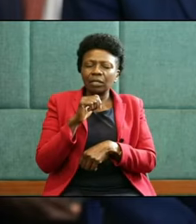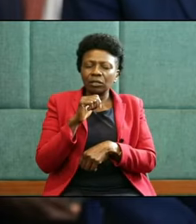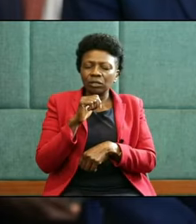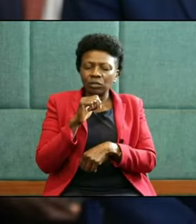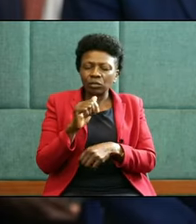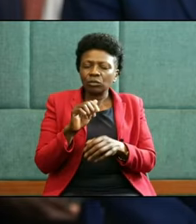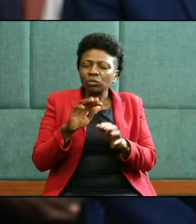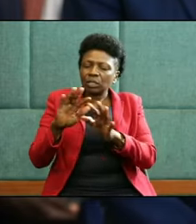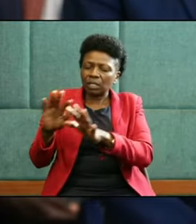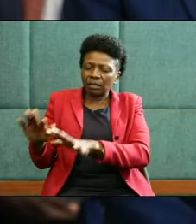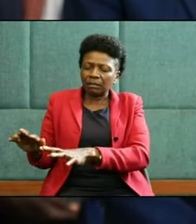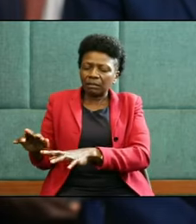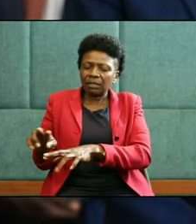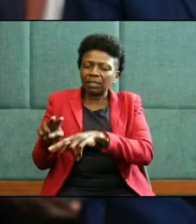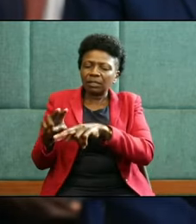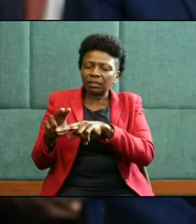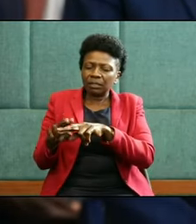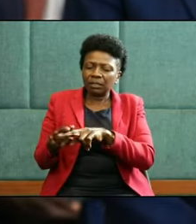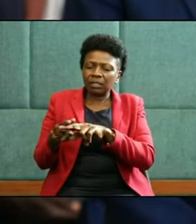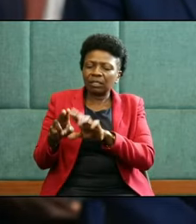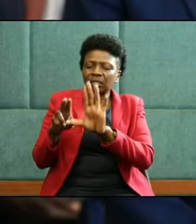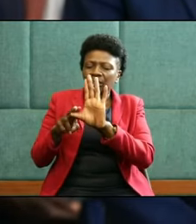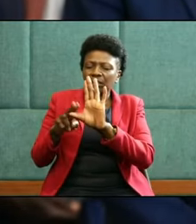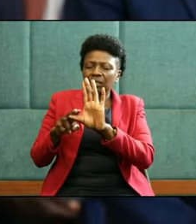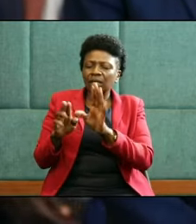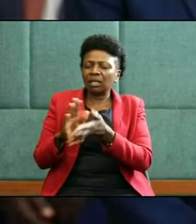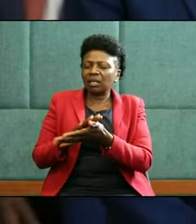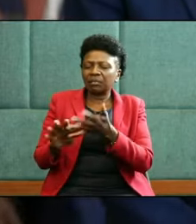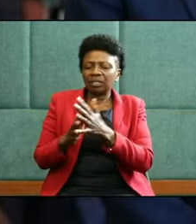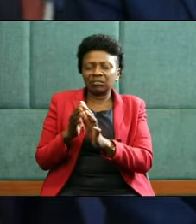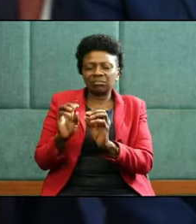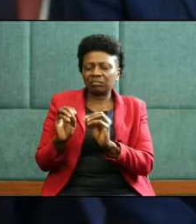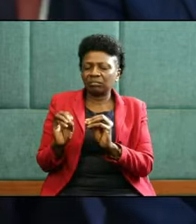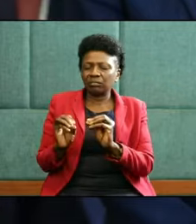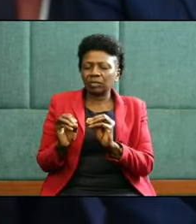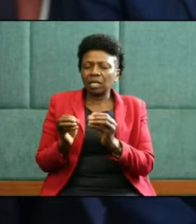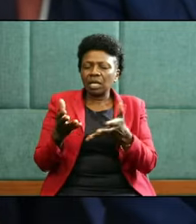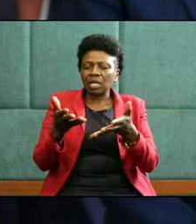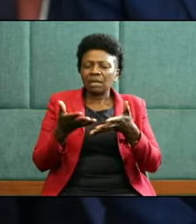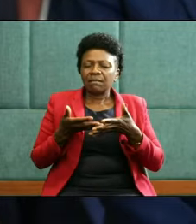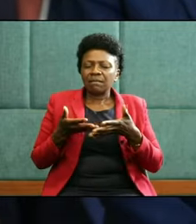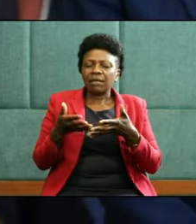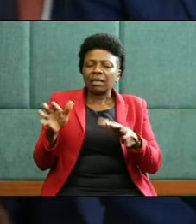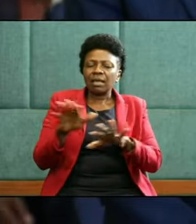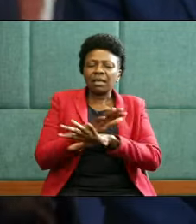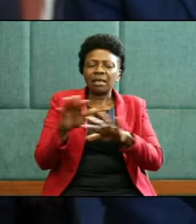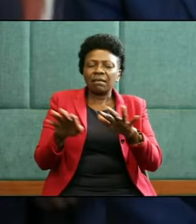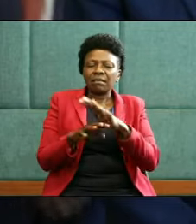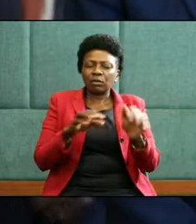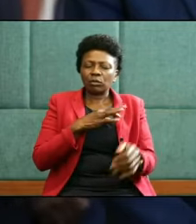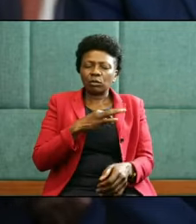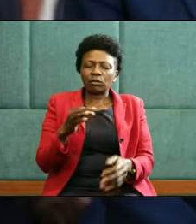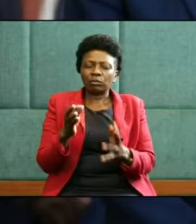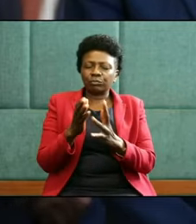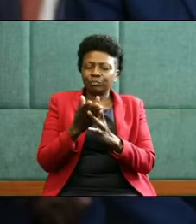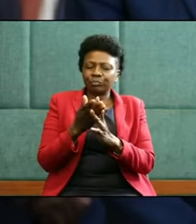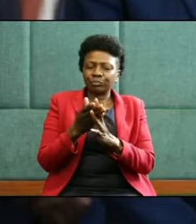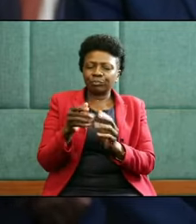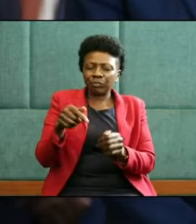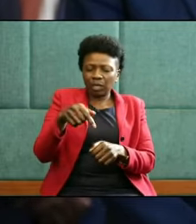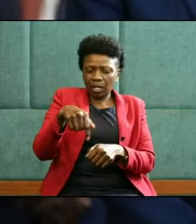seats empty, to rope in the lost. We want to give every lost soul within our circle